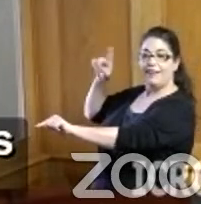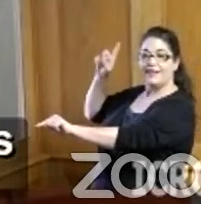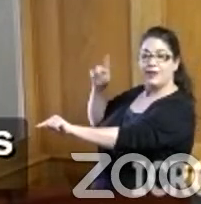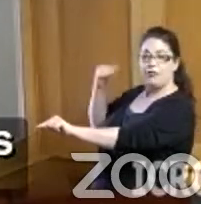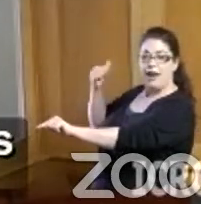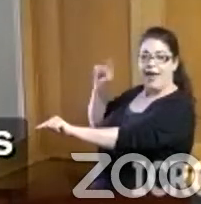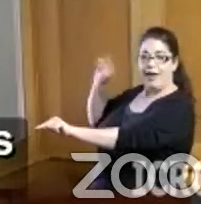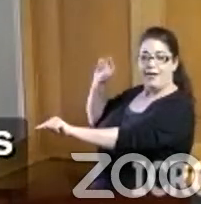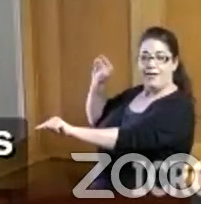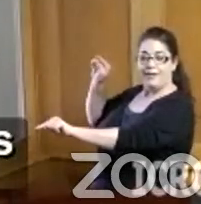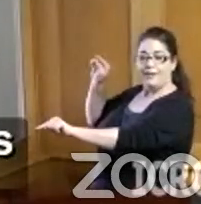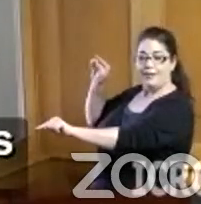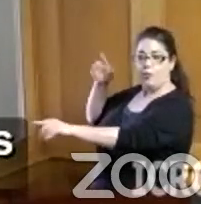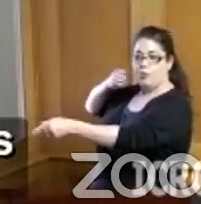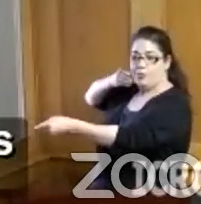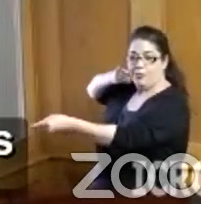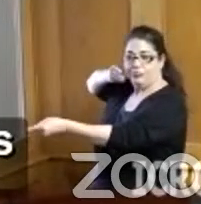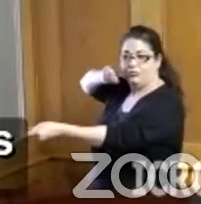now,